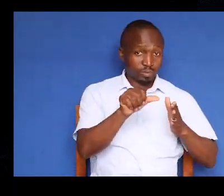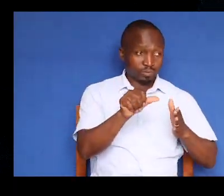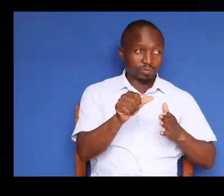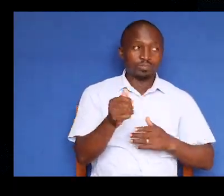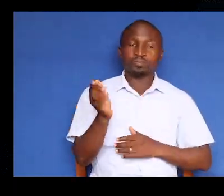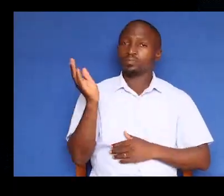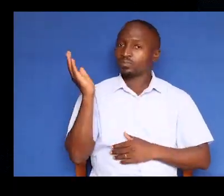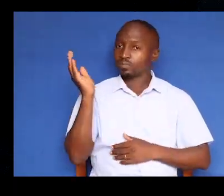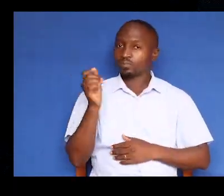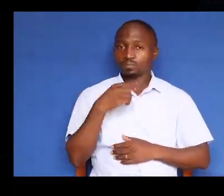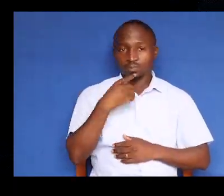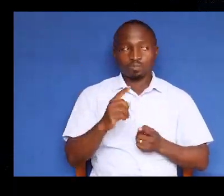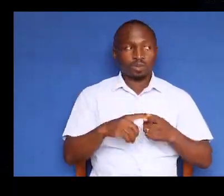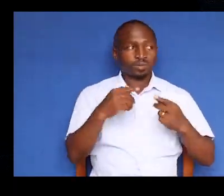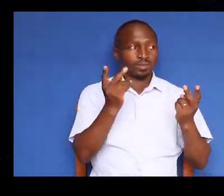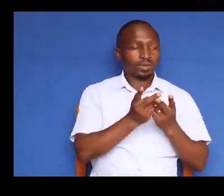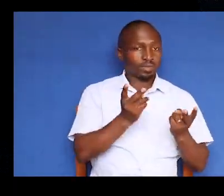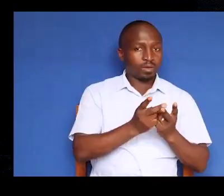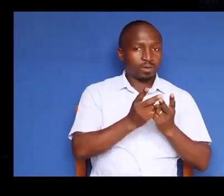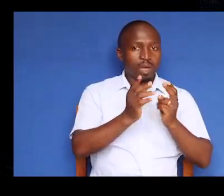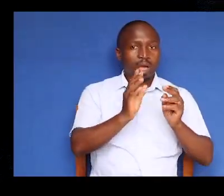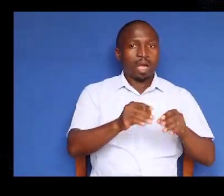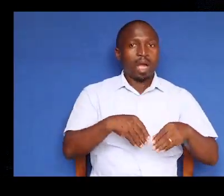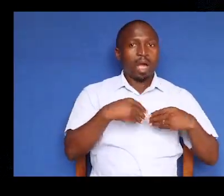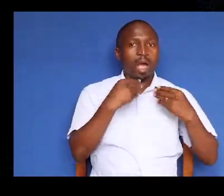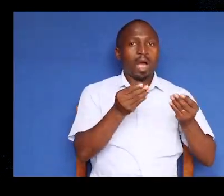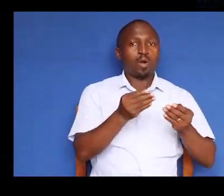payable, we said equal to output